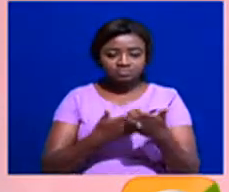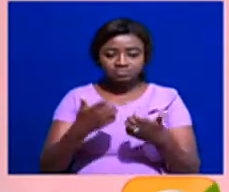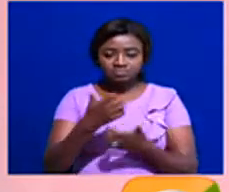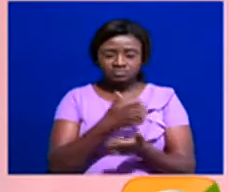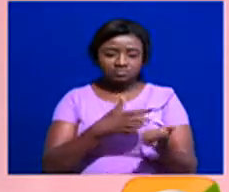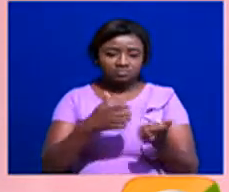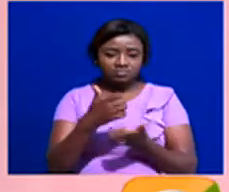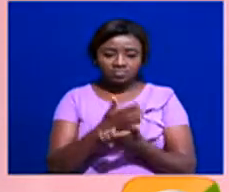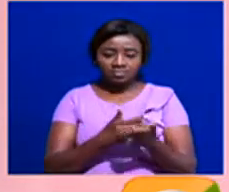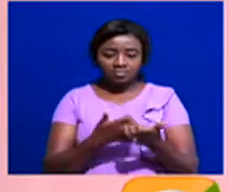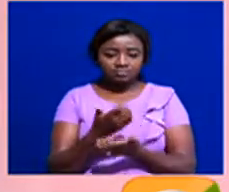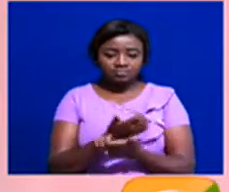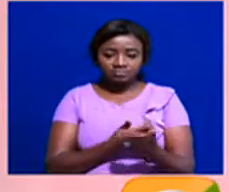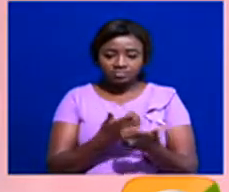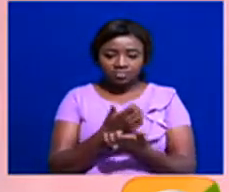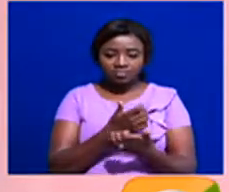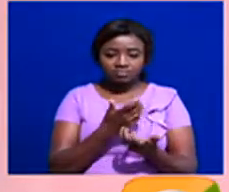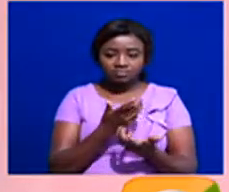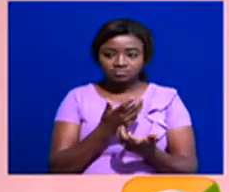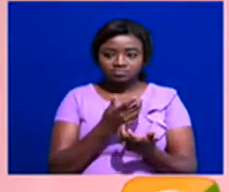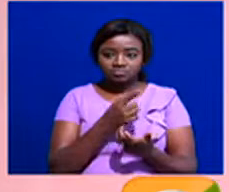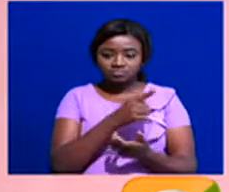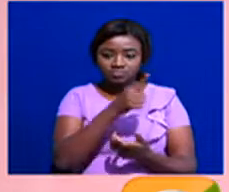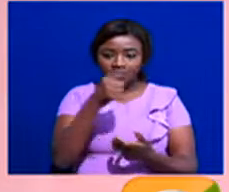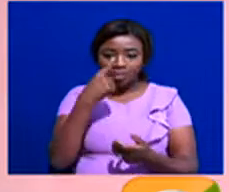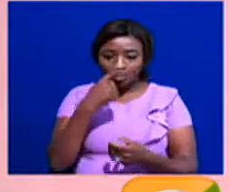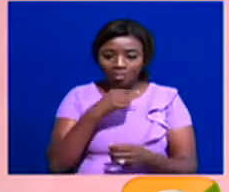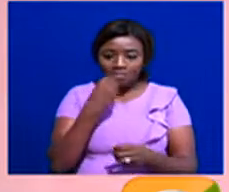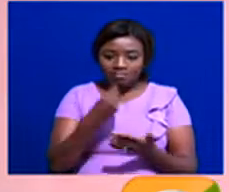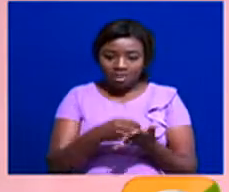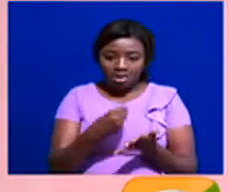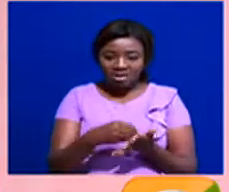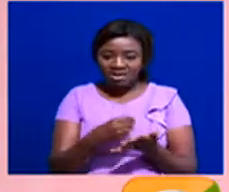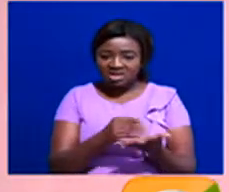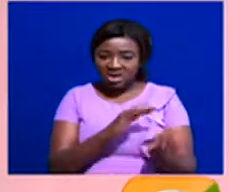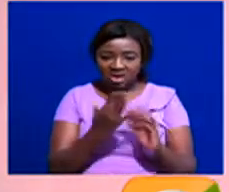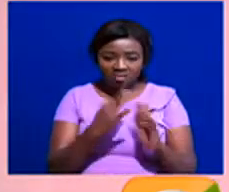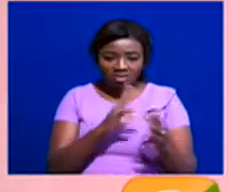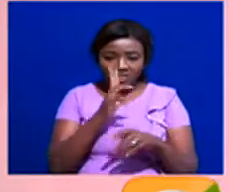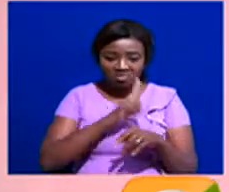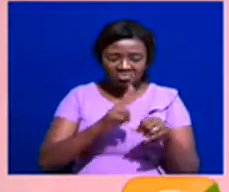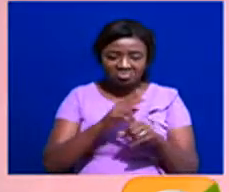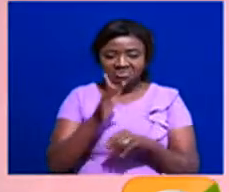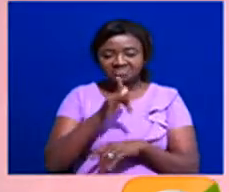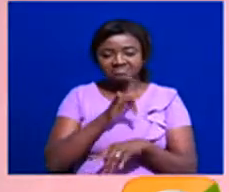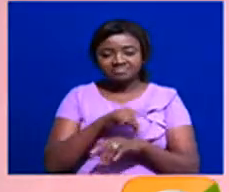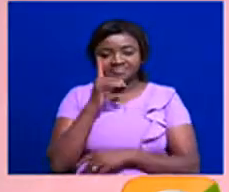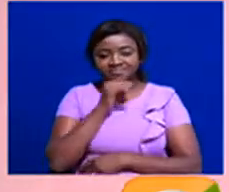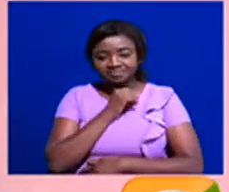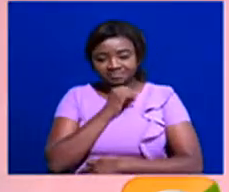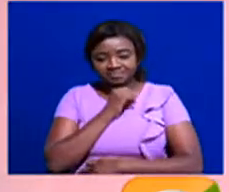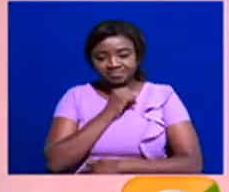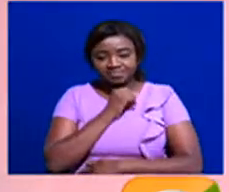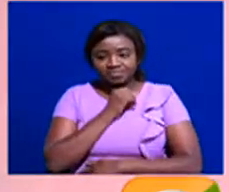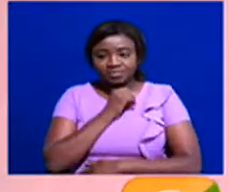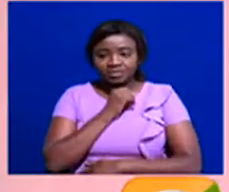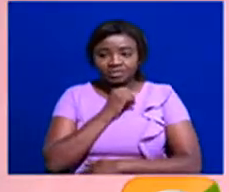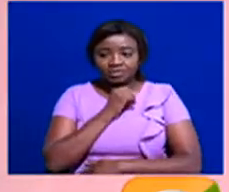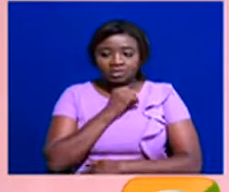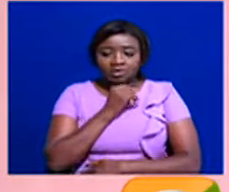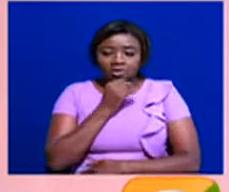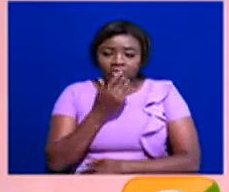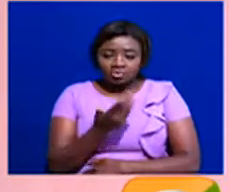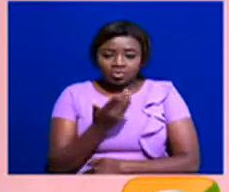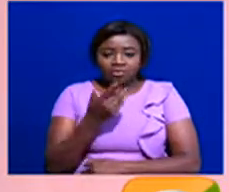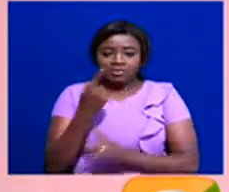economics at home, individual economics, and also in the household and in the country. And so countries,